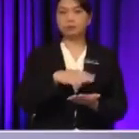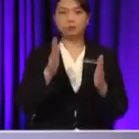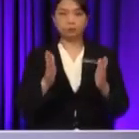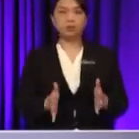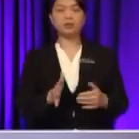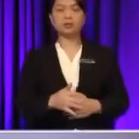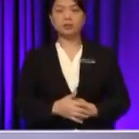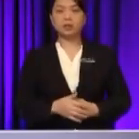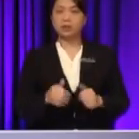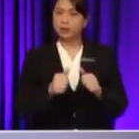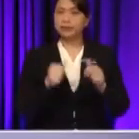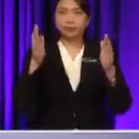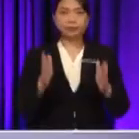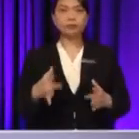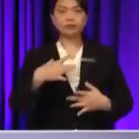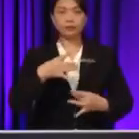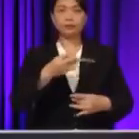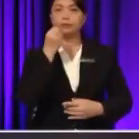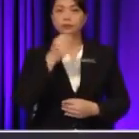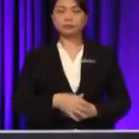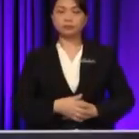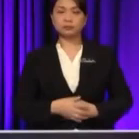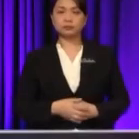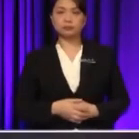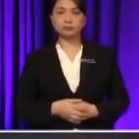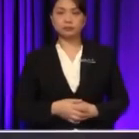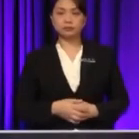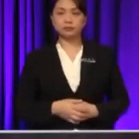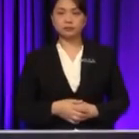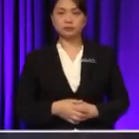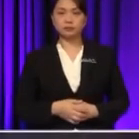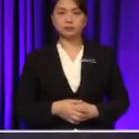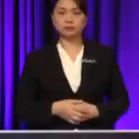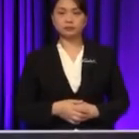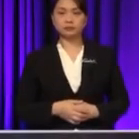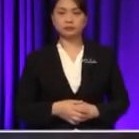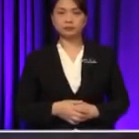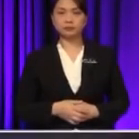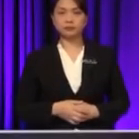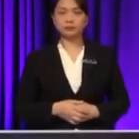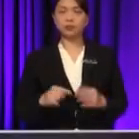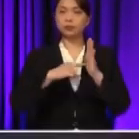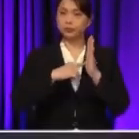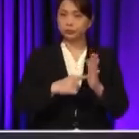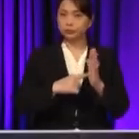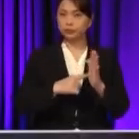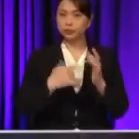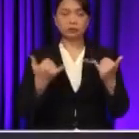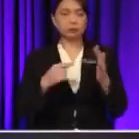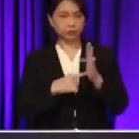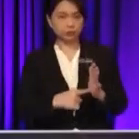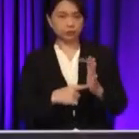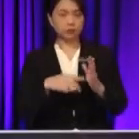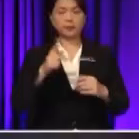to our preference. Yes, true. Okay, so now I'm going to show to our pupils about on how to draft